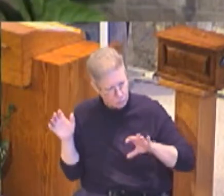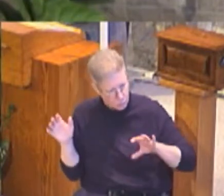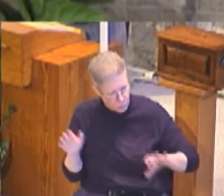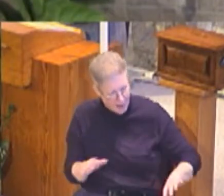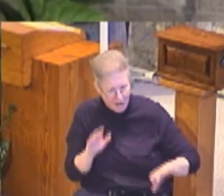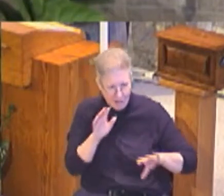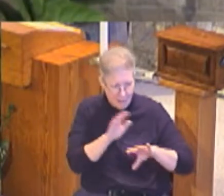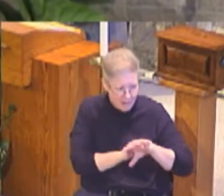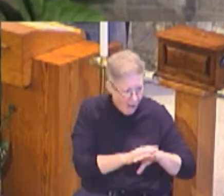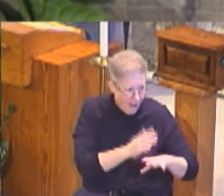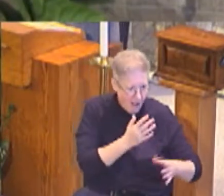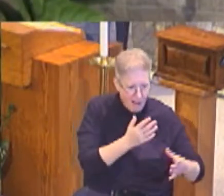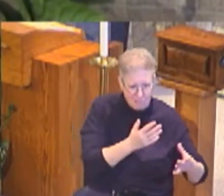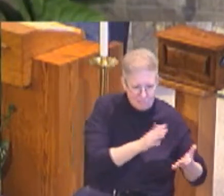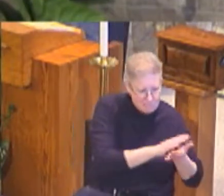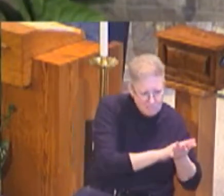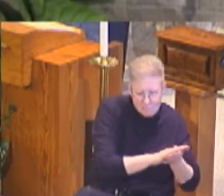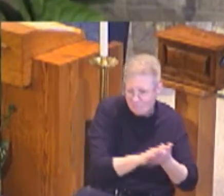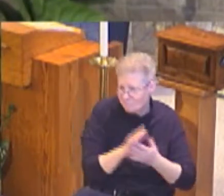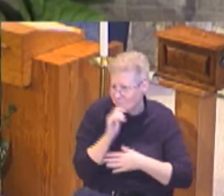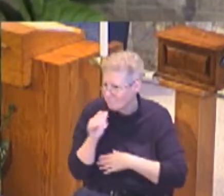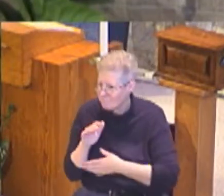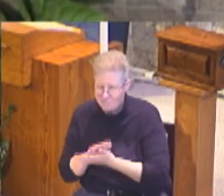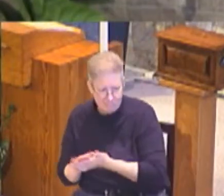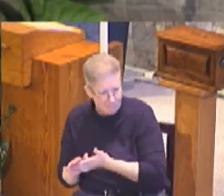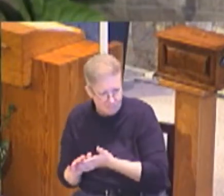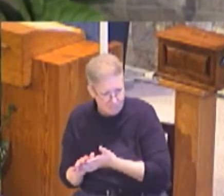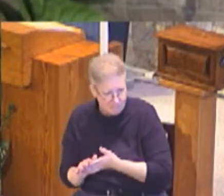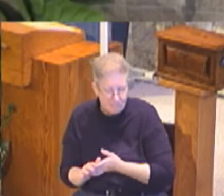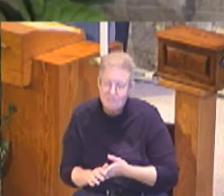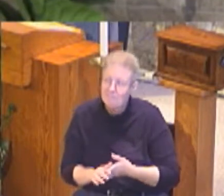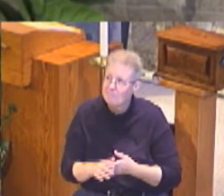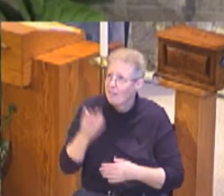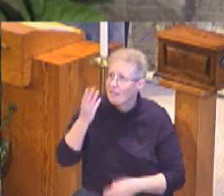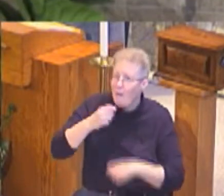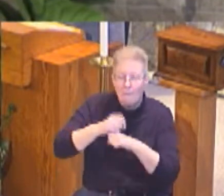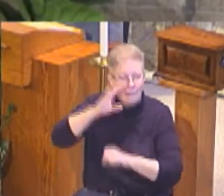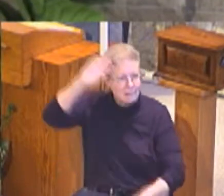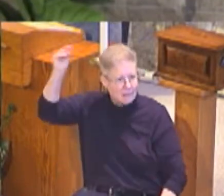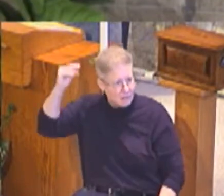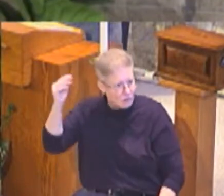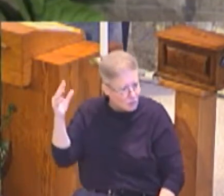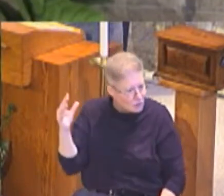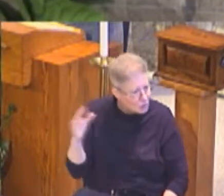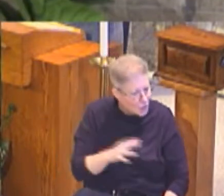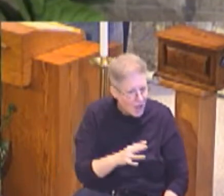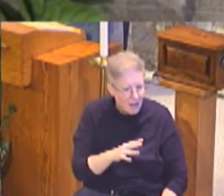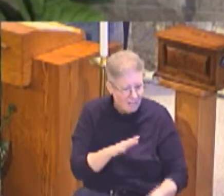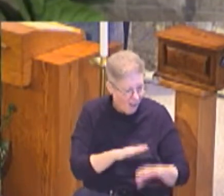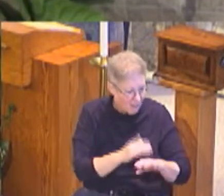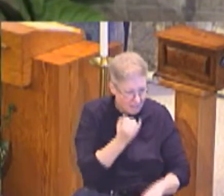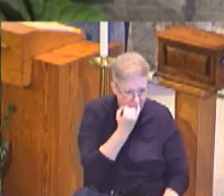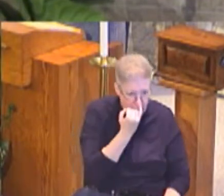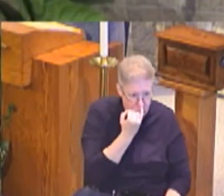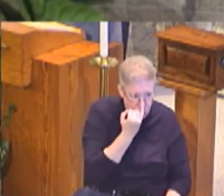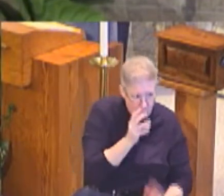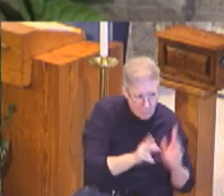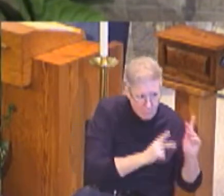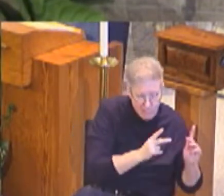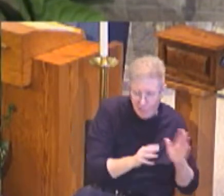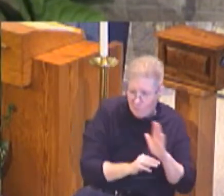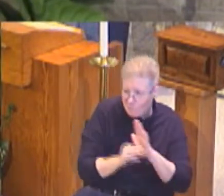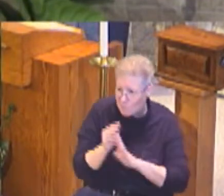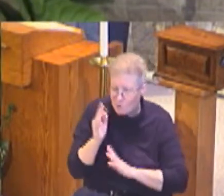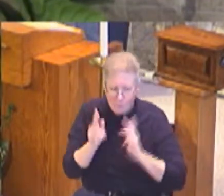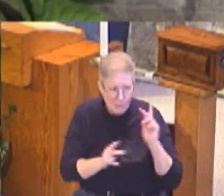unjust. He makes the sun to shine on the immature and on the mature. So if you want to practice